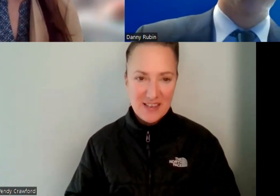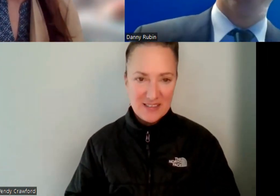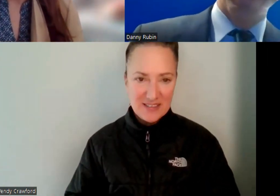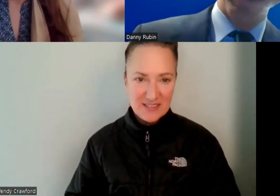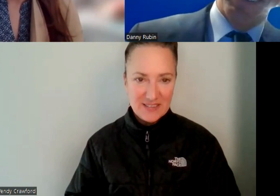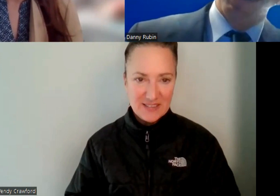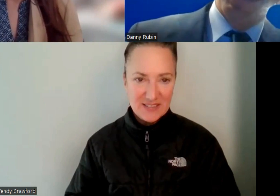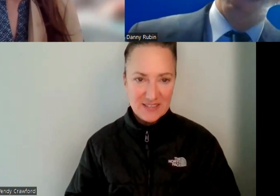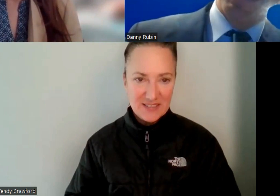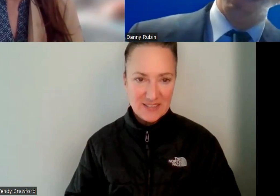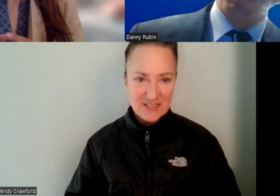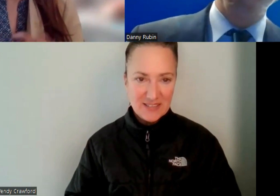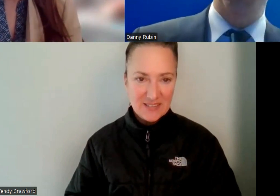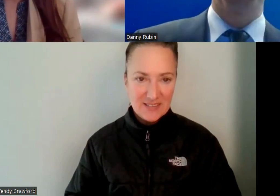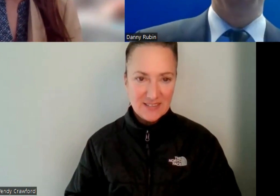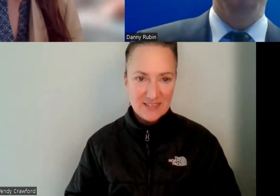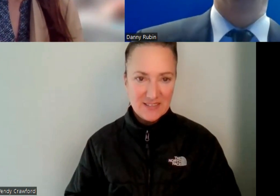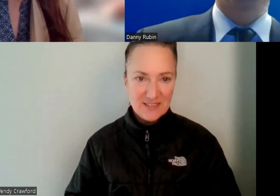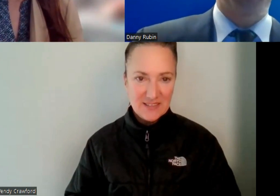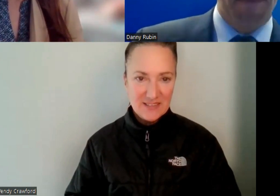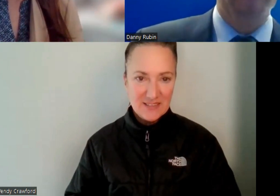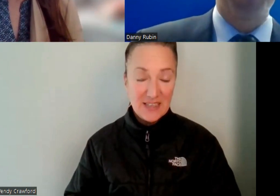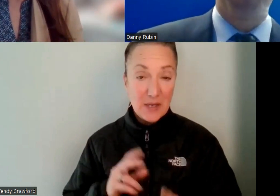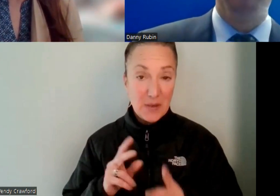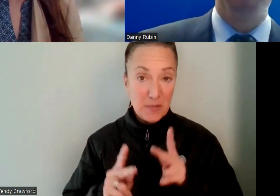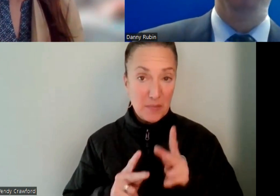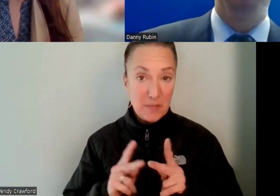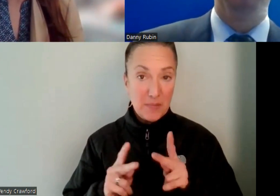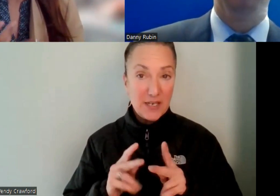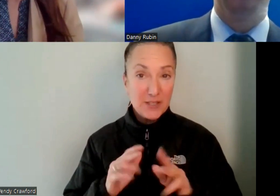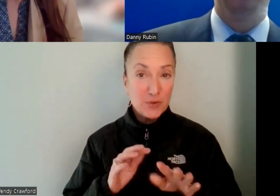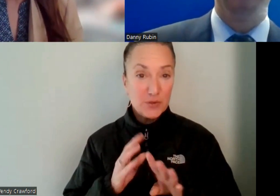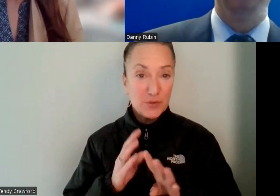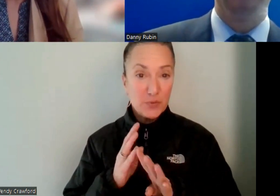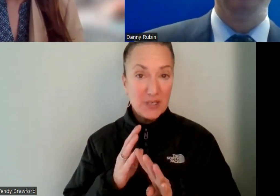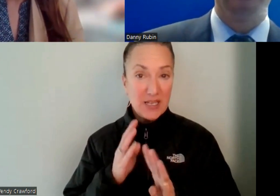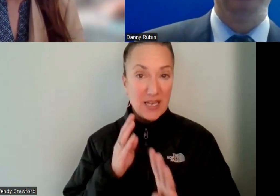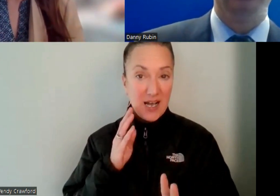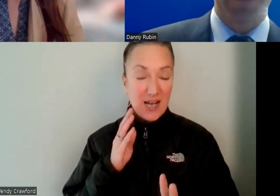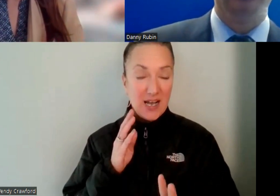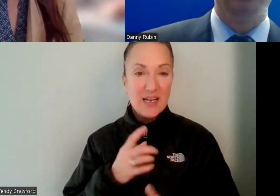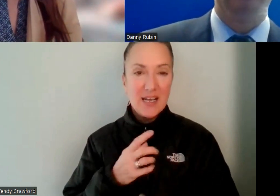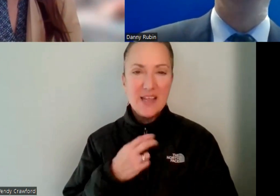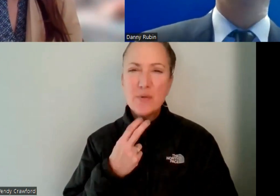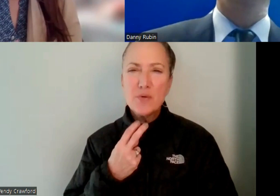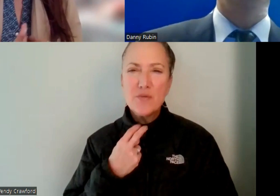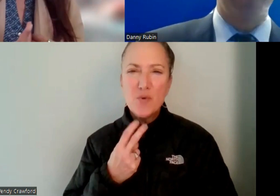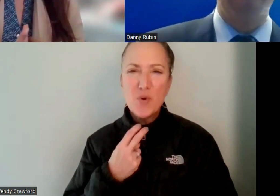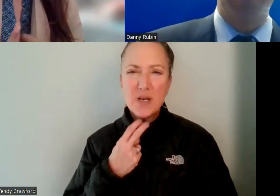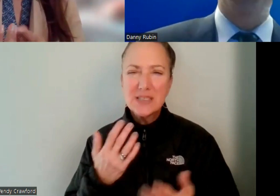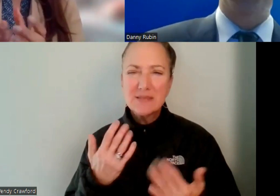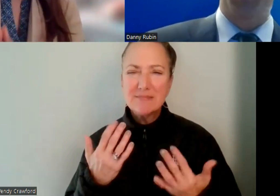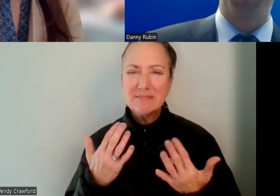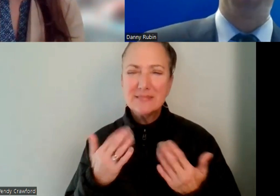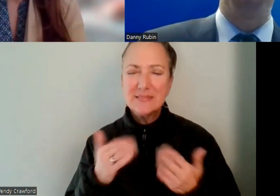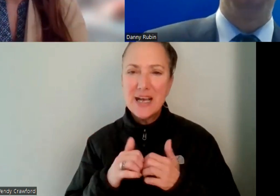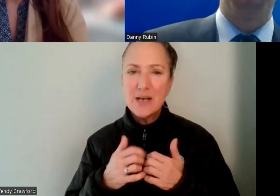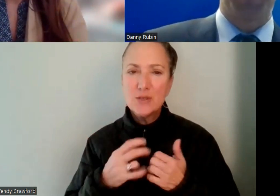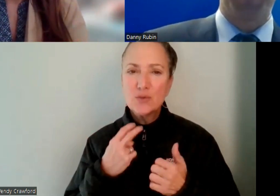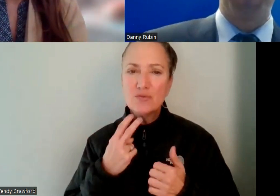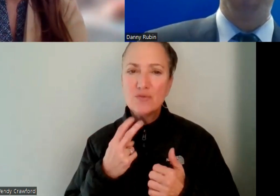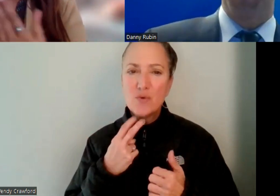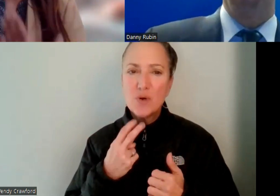have a lot of patients come in from Nepal and they wouldn't know how to say something to me. Like, because Ah, as a